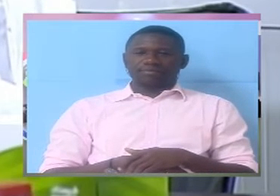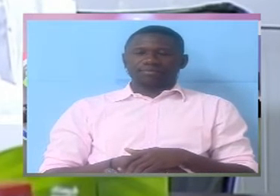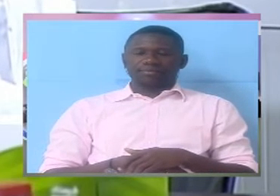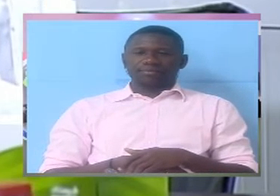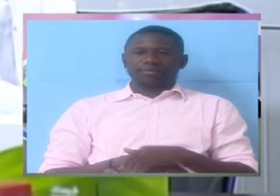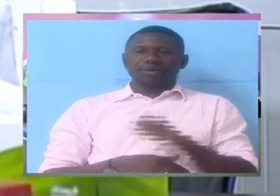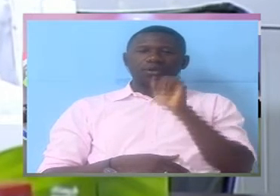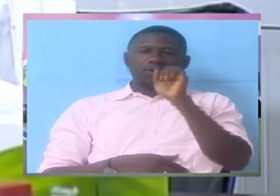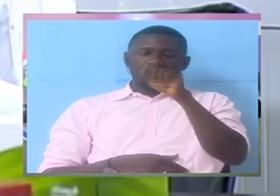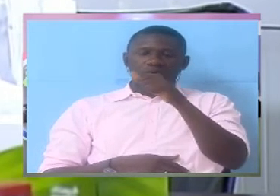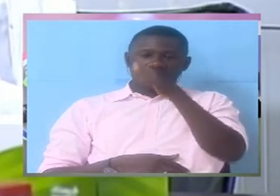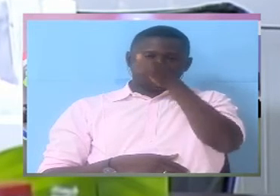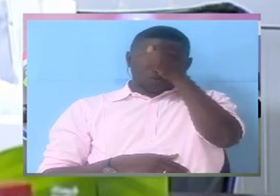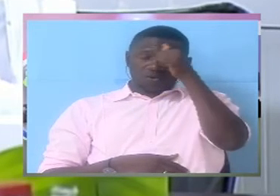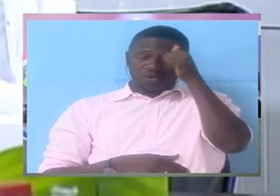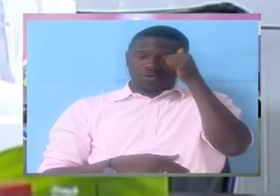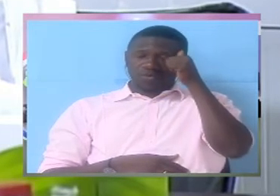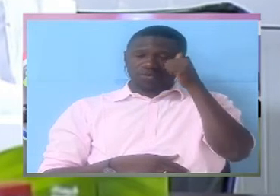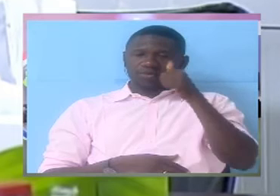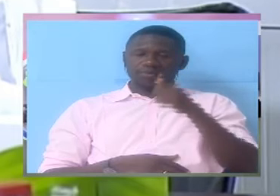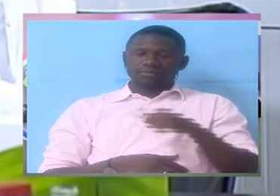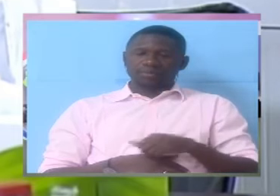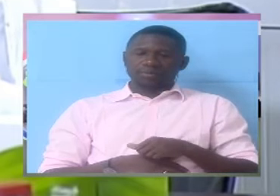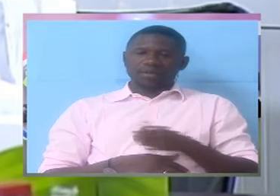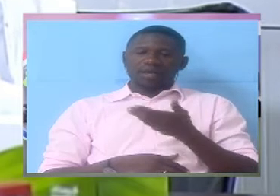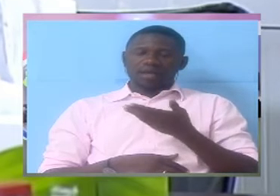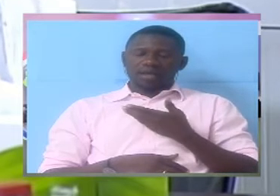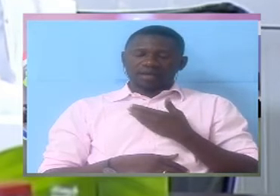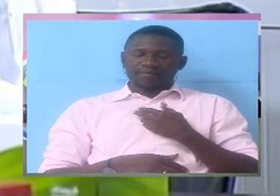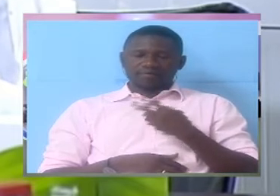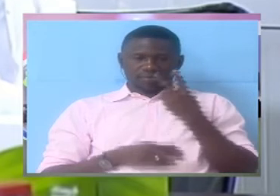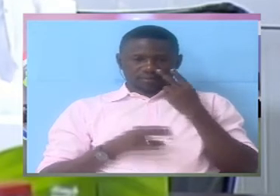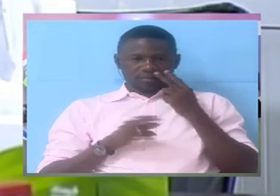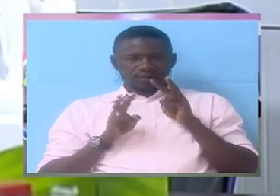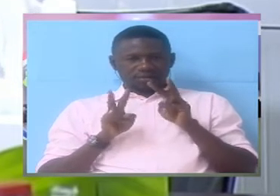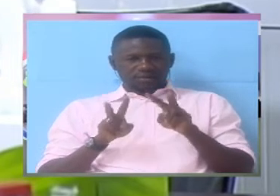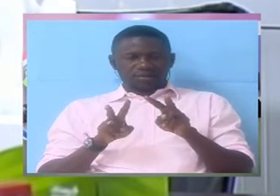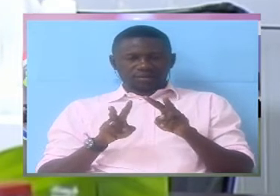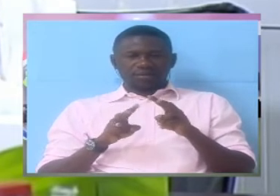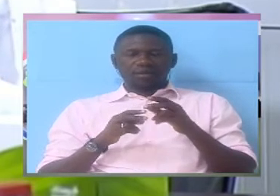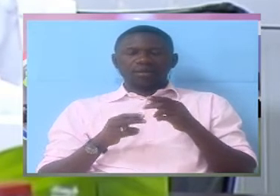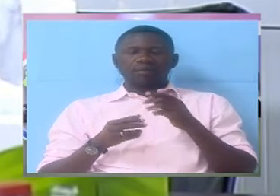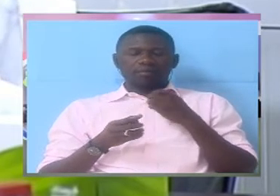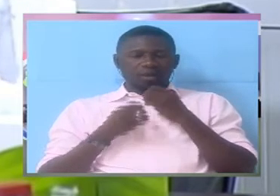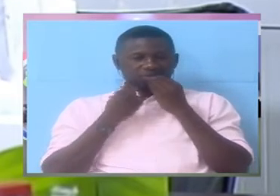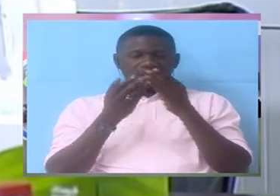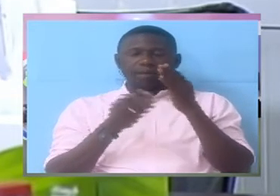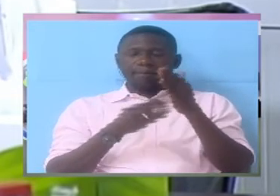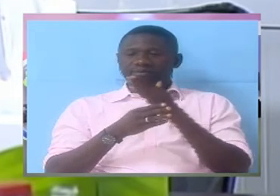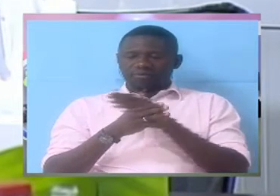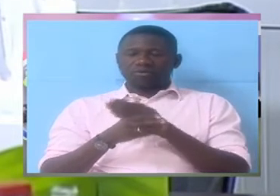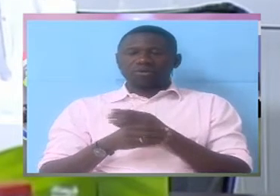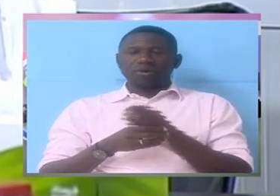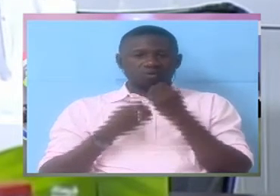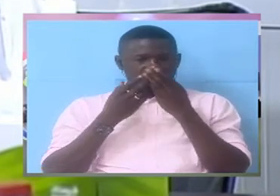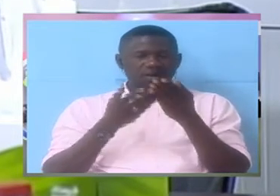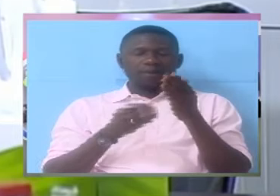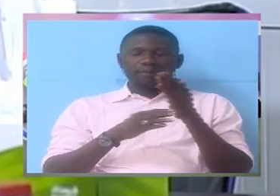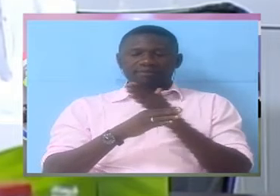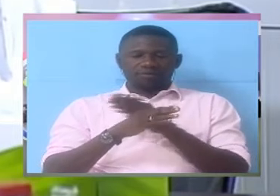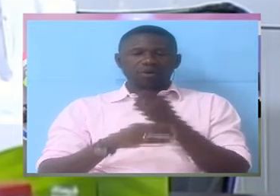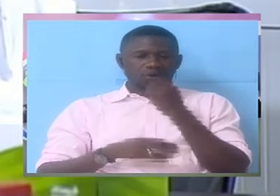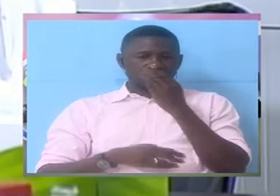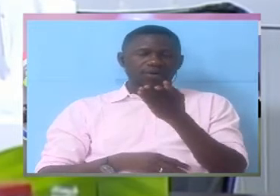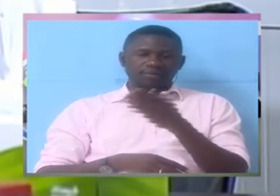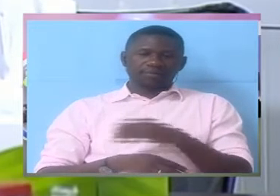Your work. Alladuko. I have ever said this before. Nenangangin falenun koma